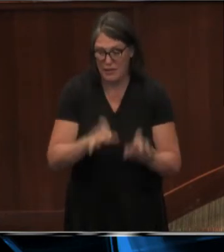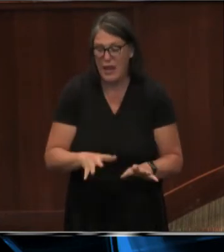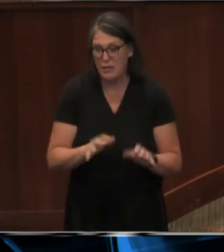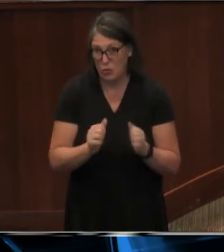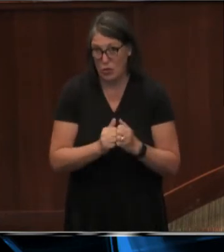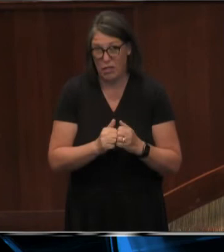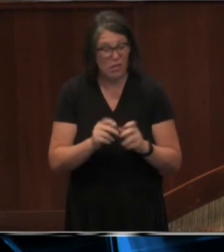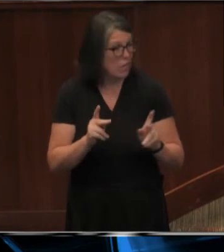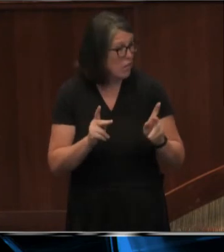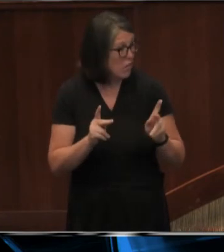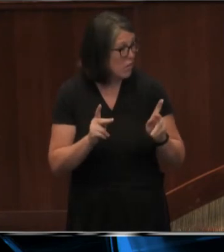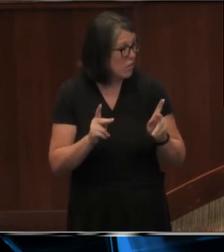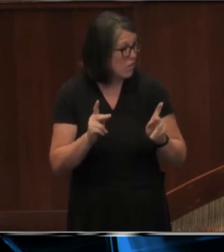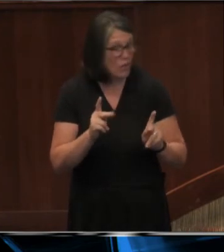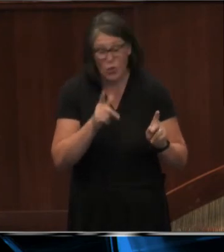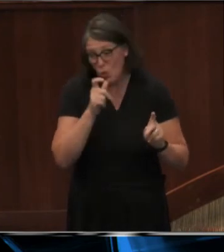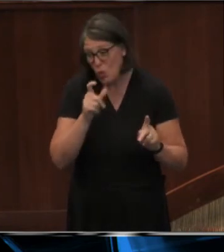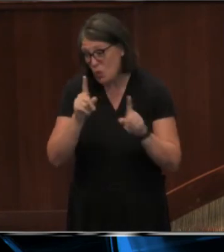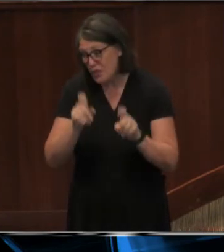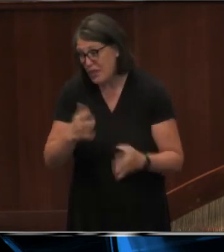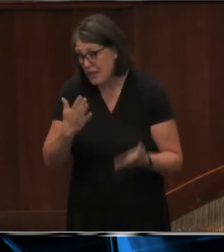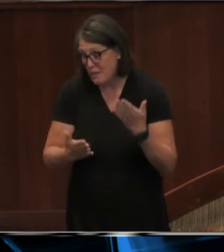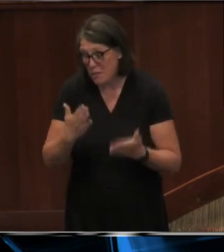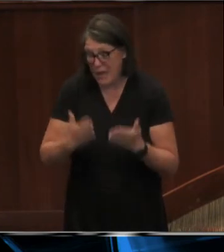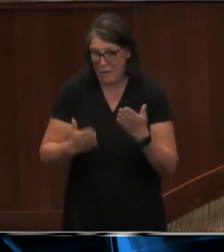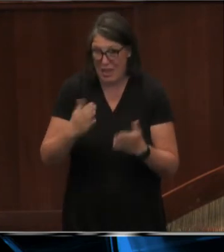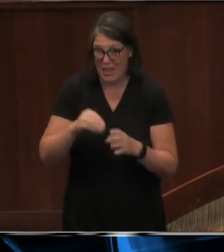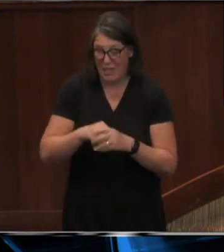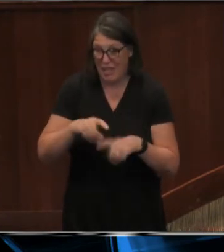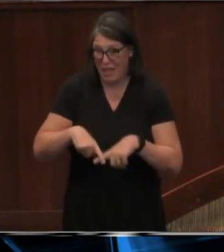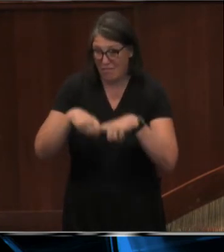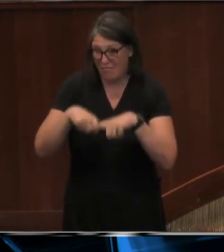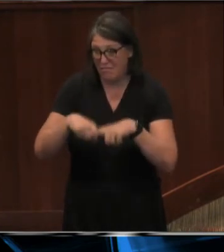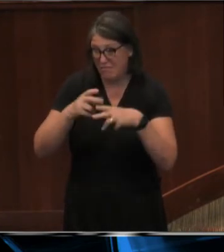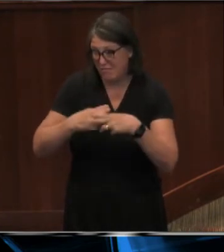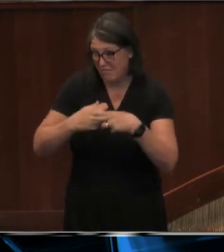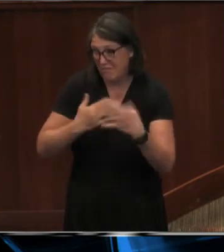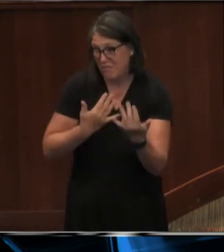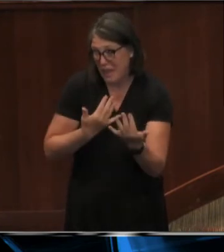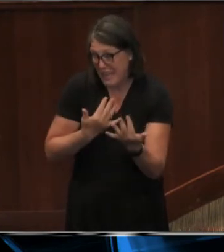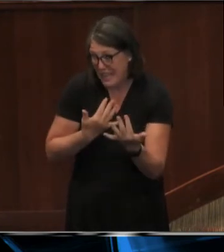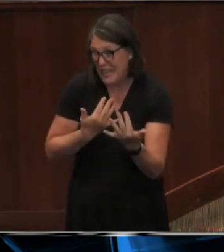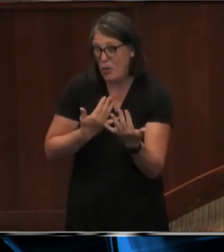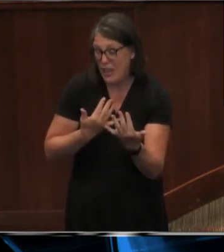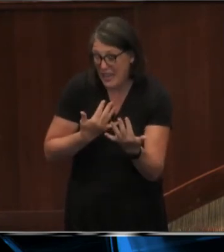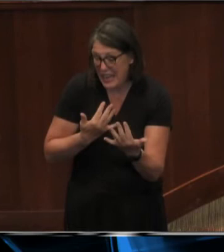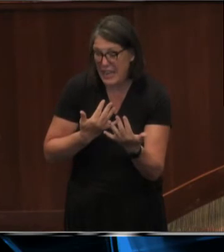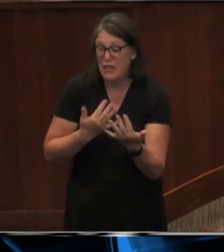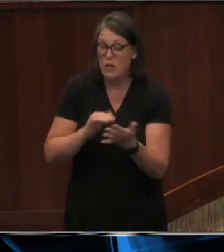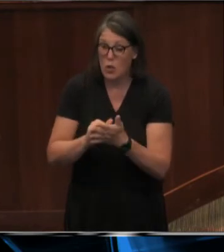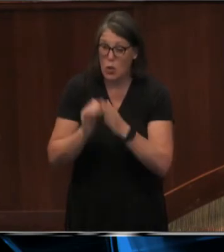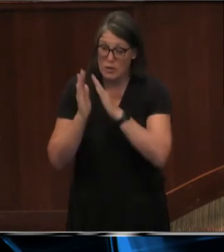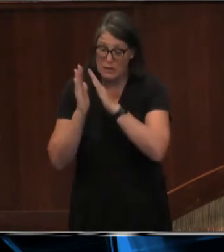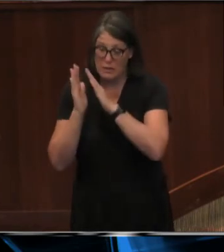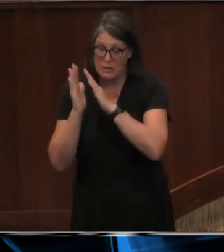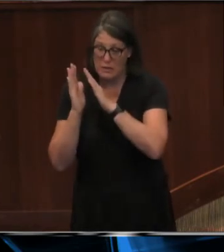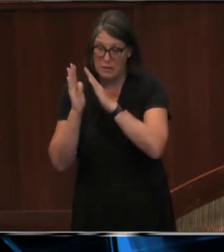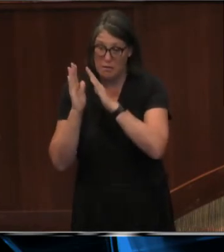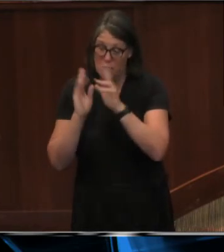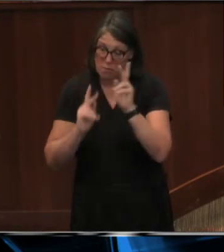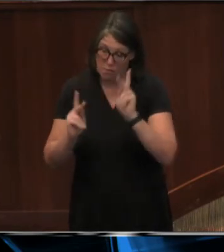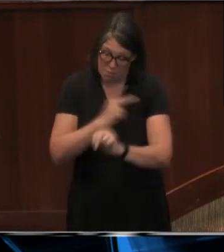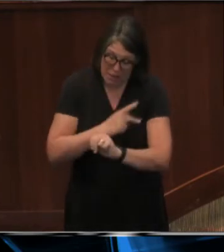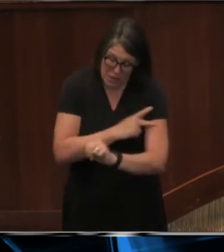whose test may still be in that 24-hour pending. And so those beds are treated as